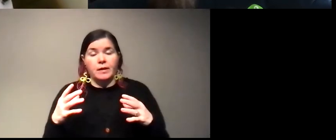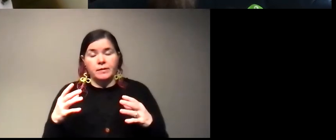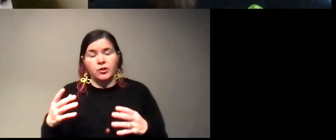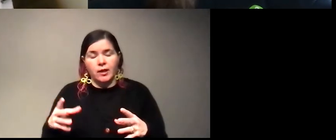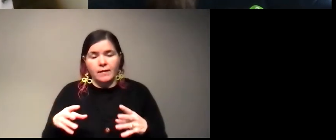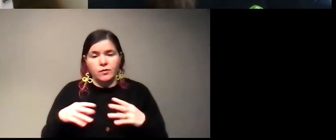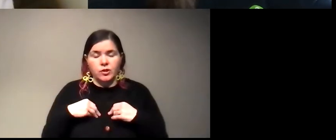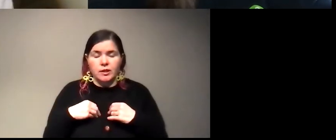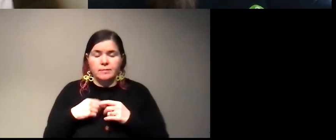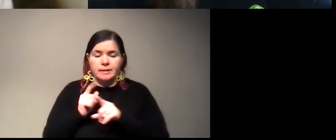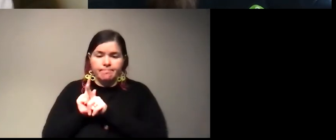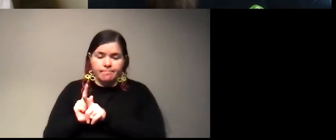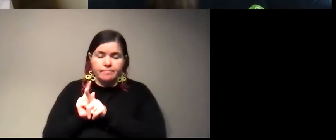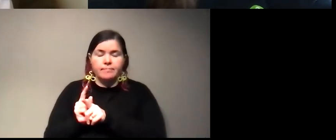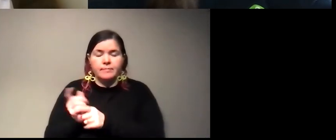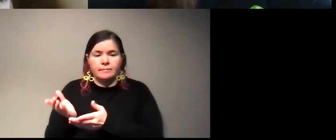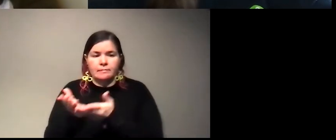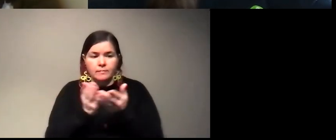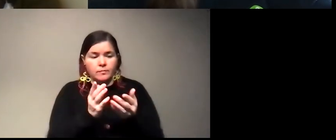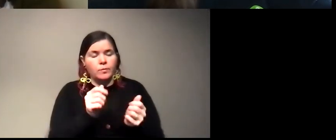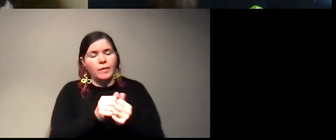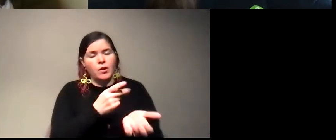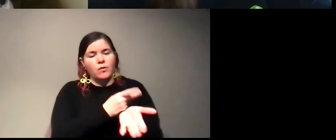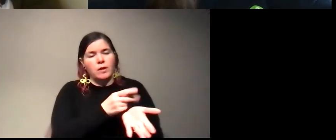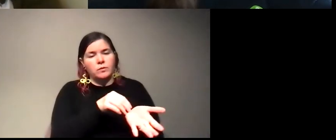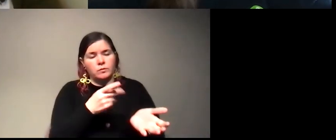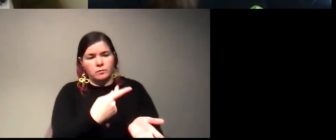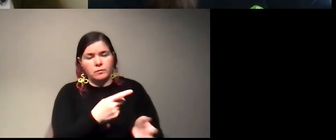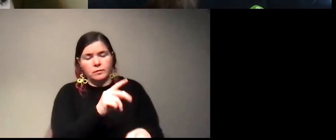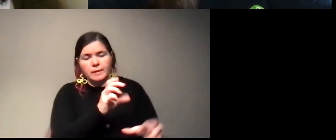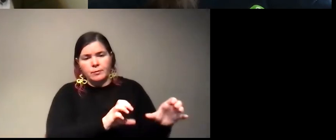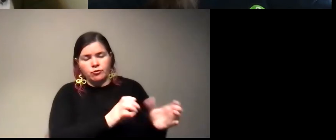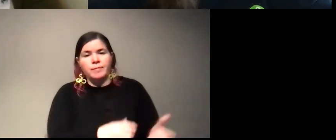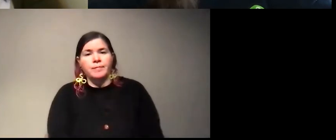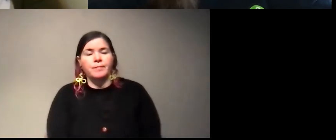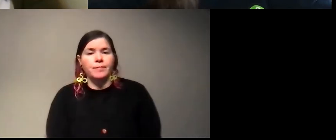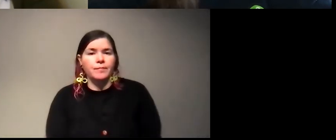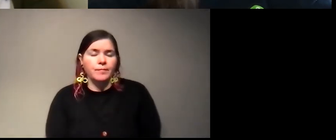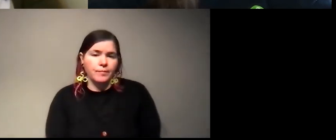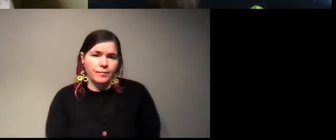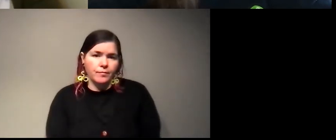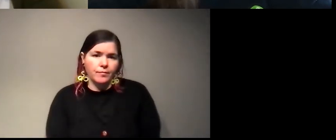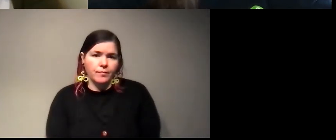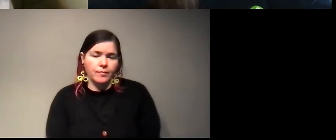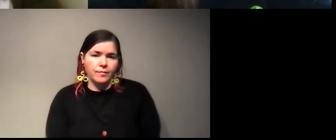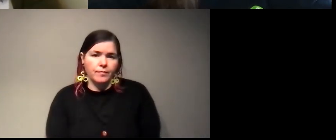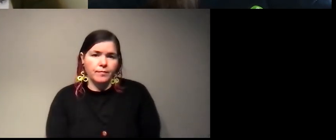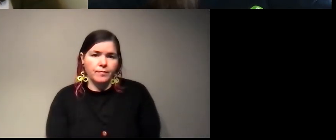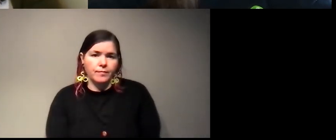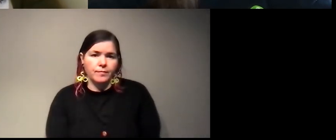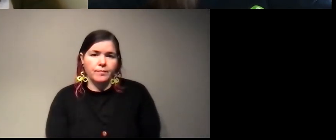wing, gave me to a grad student to do chemistry. So one of the first things that I did with them, they looked